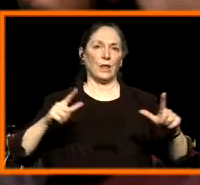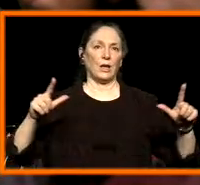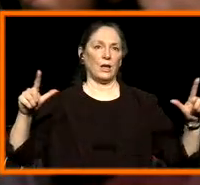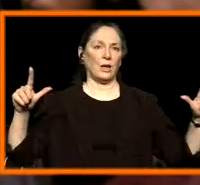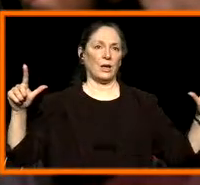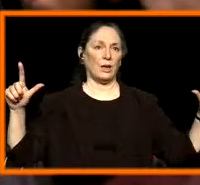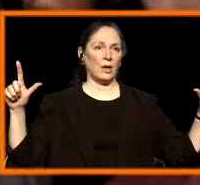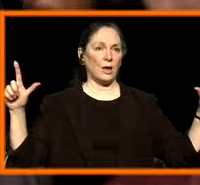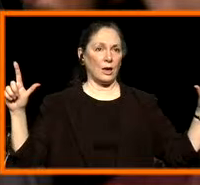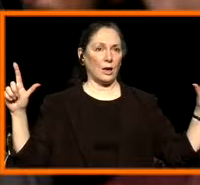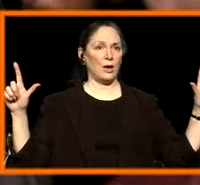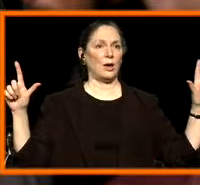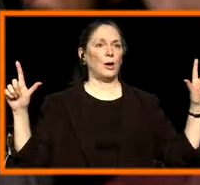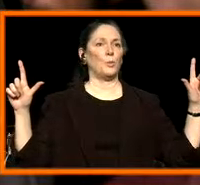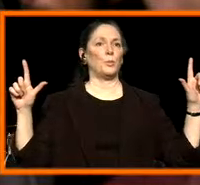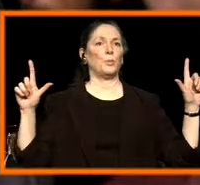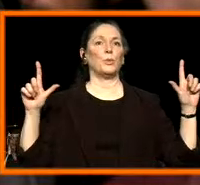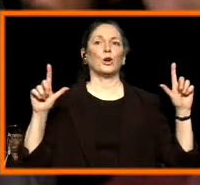of